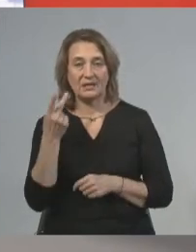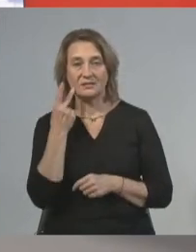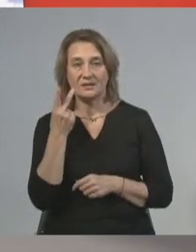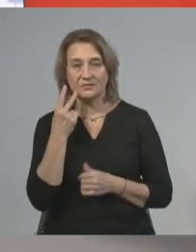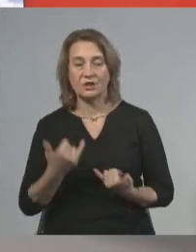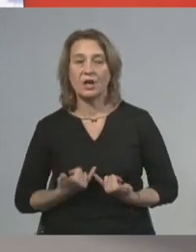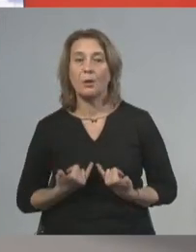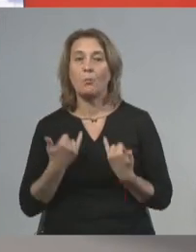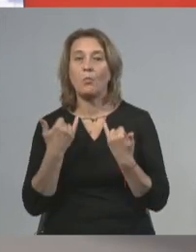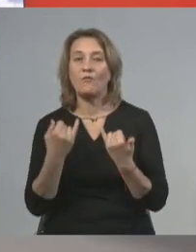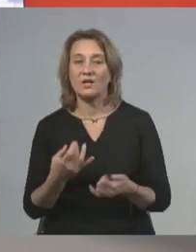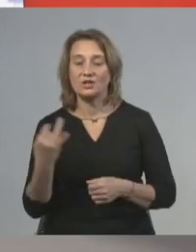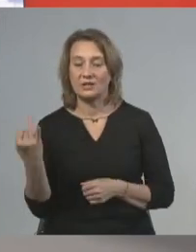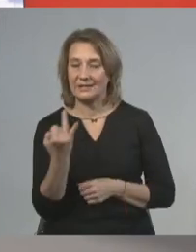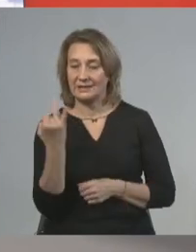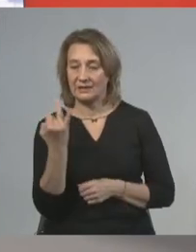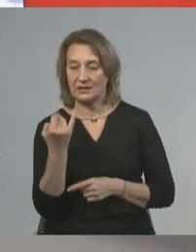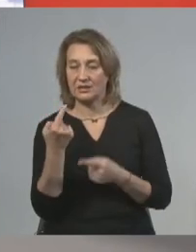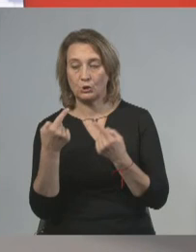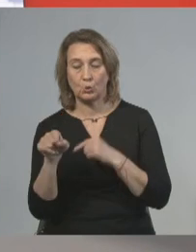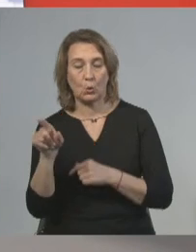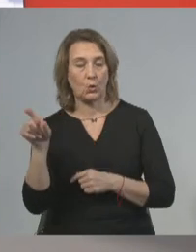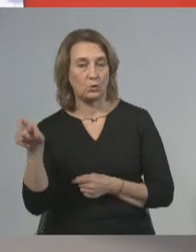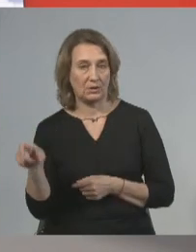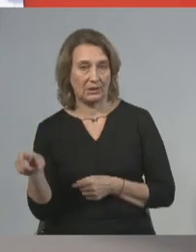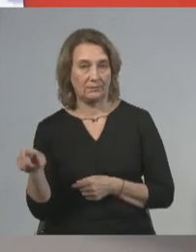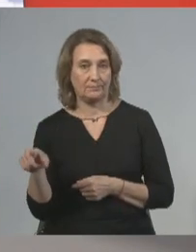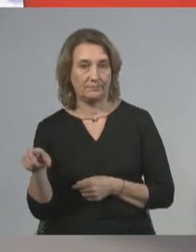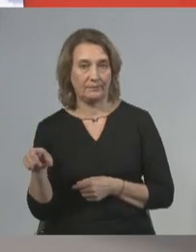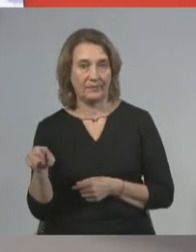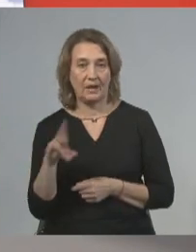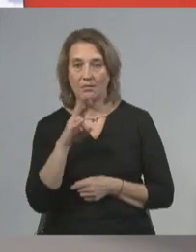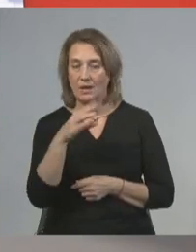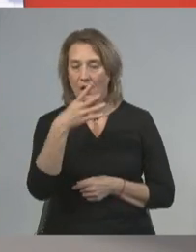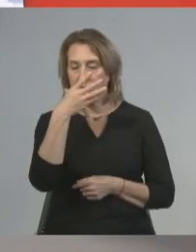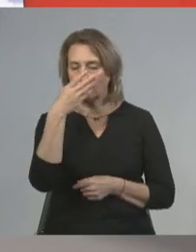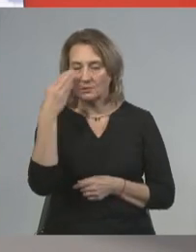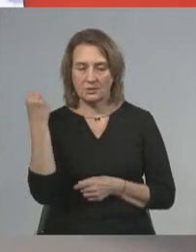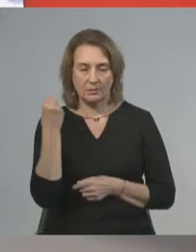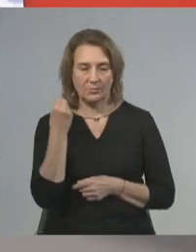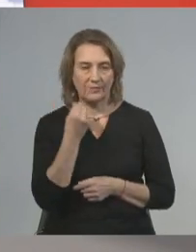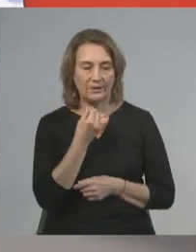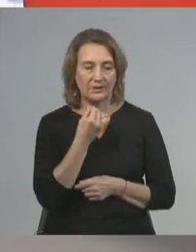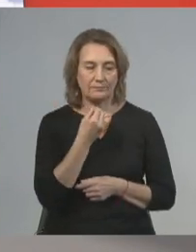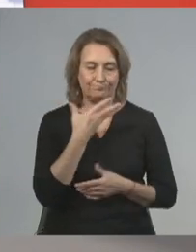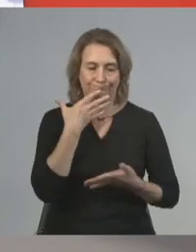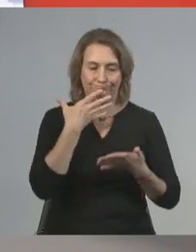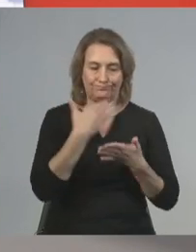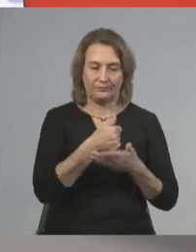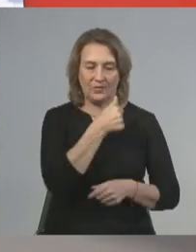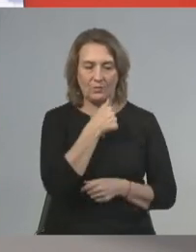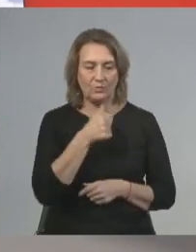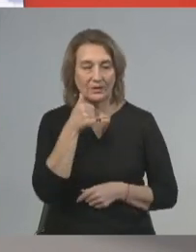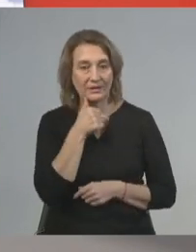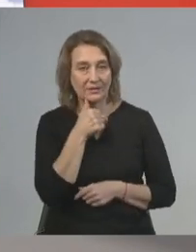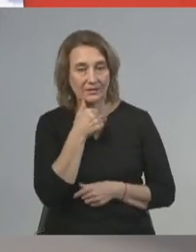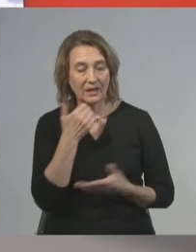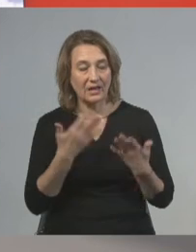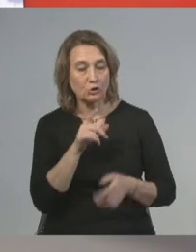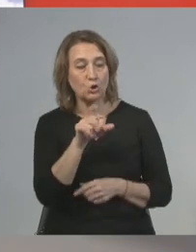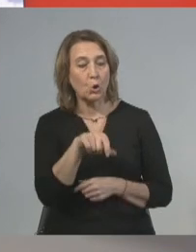topic it's to always respect the interests of another person not to forget about confidentiality and